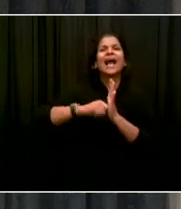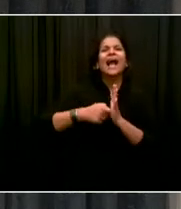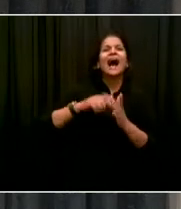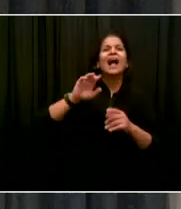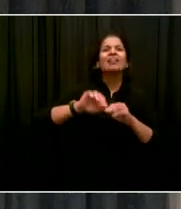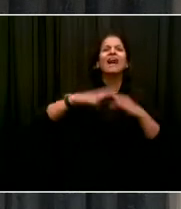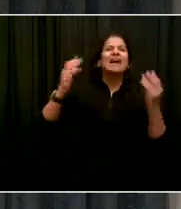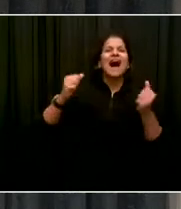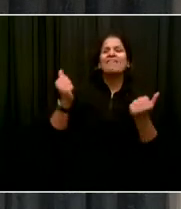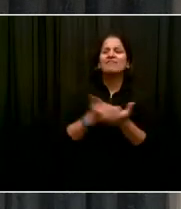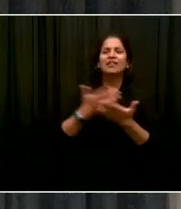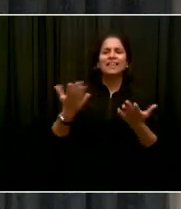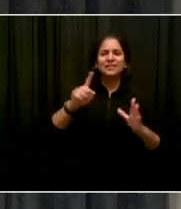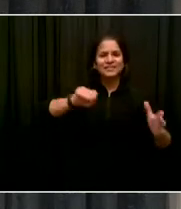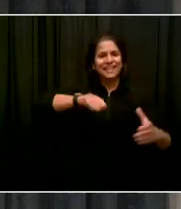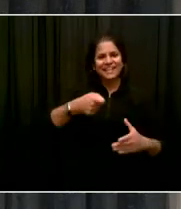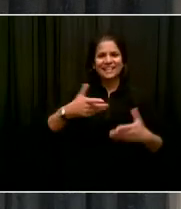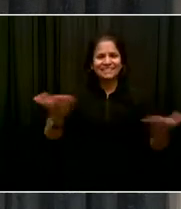The floor is yours.